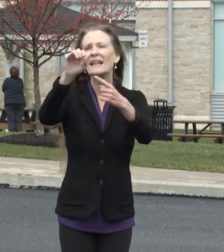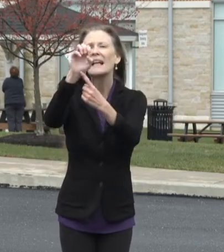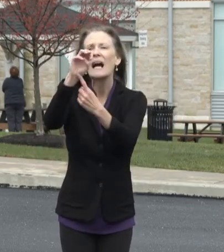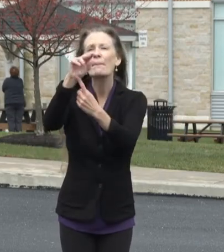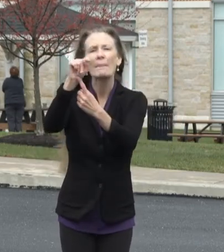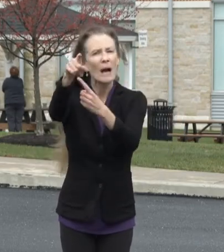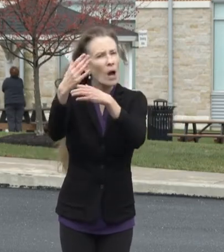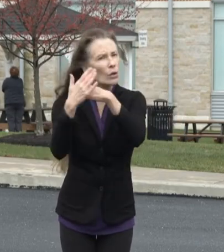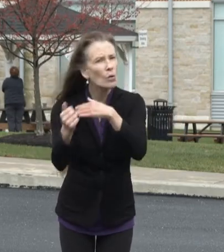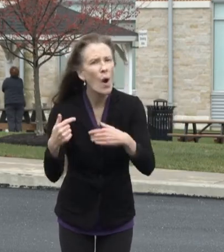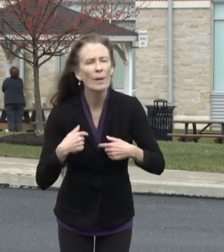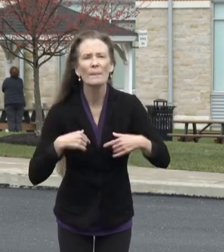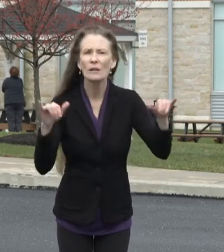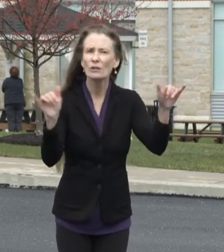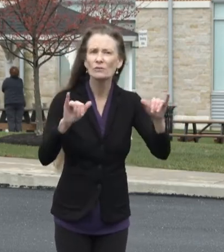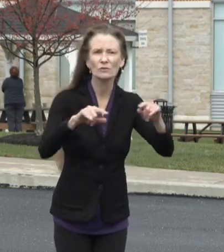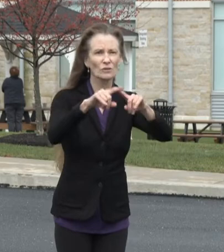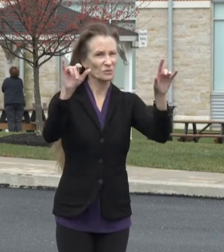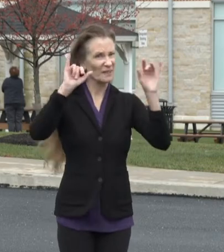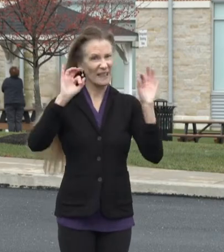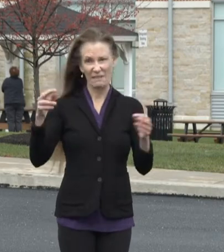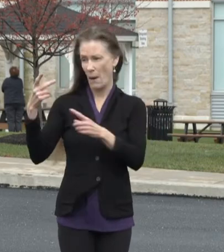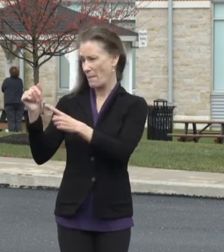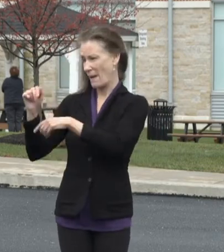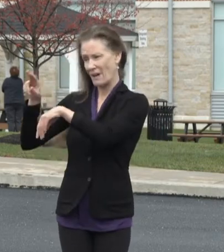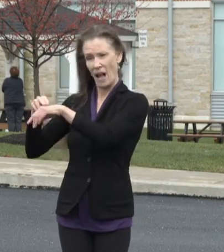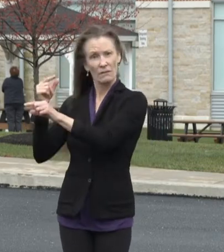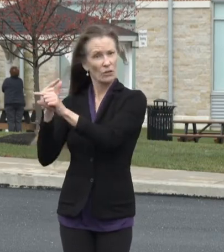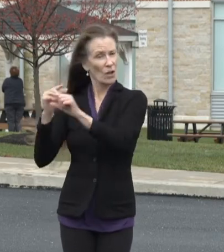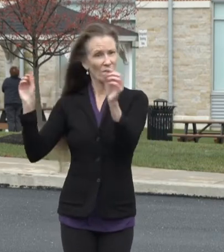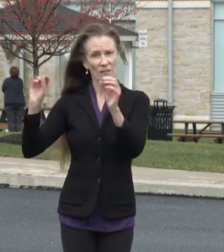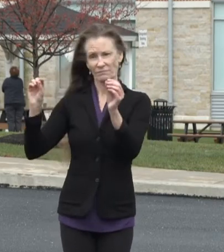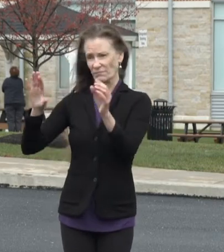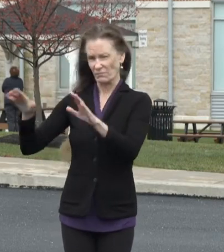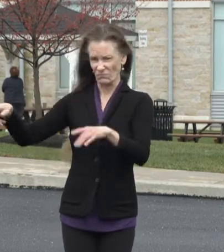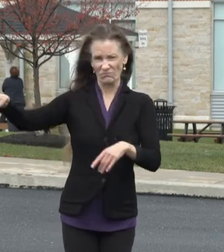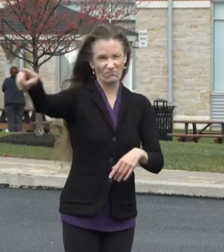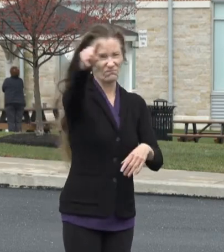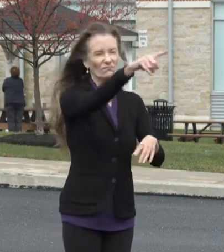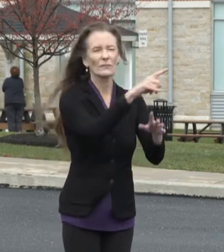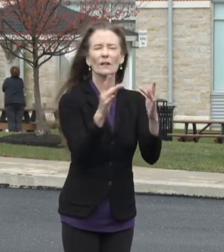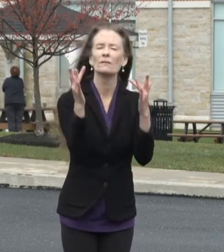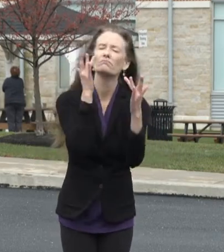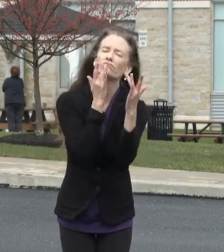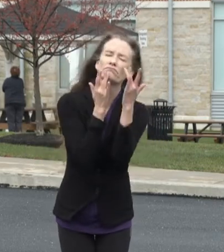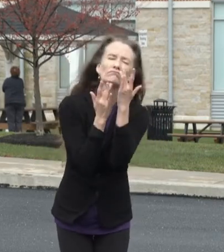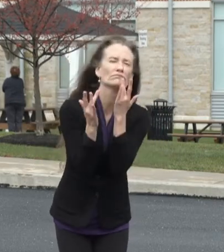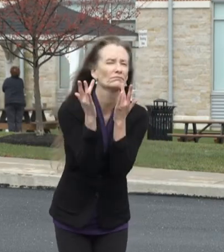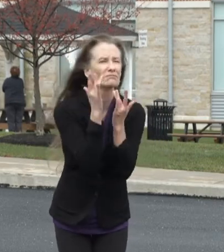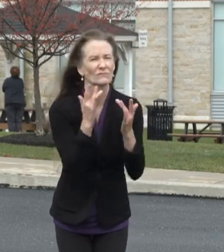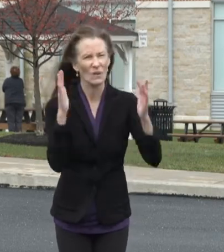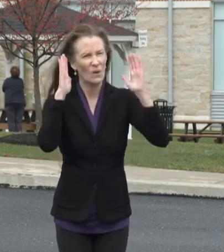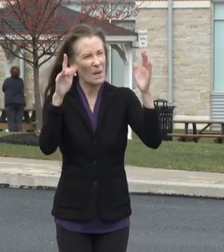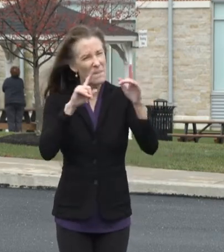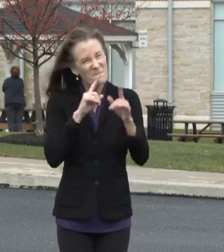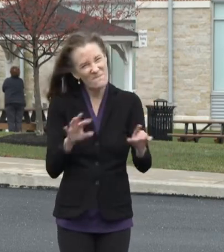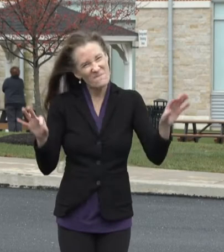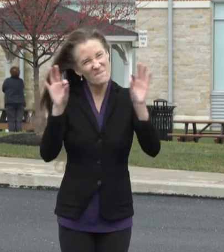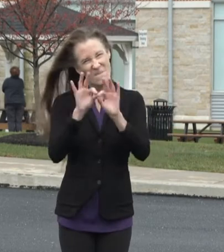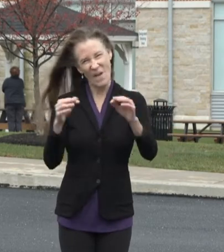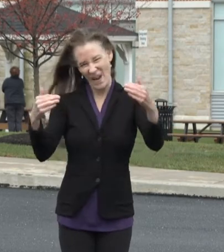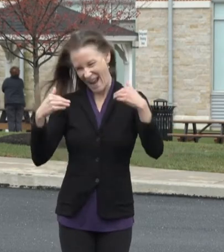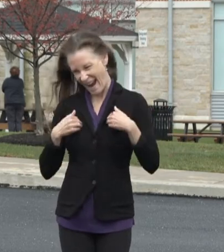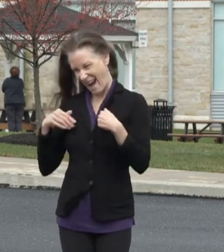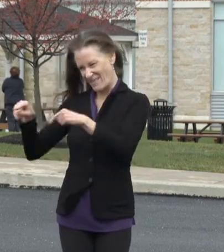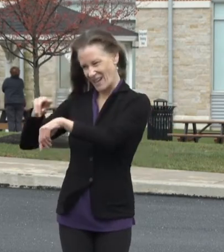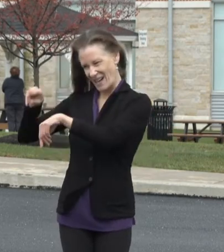we could have been in really some dire straits. So it is incumbent on everyone to continue to support the mission that you've given